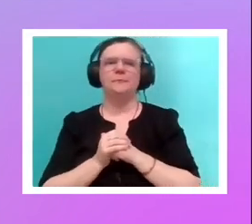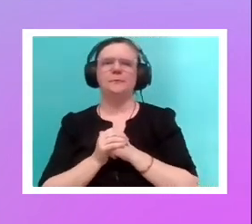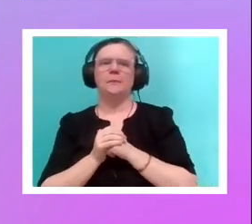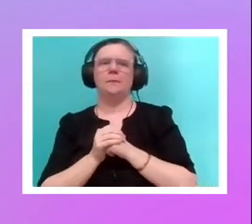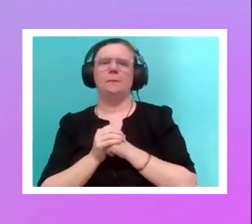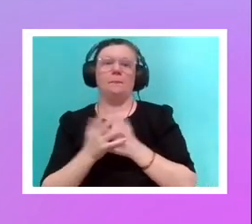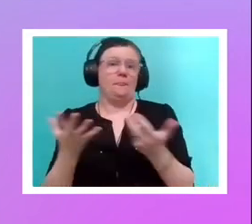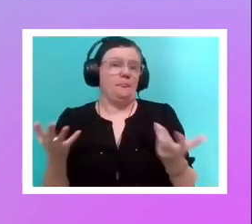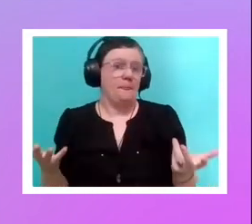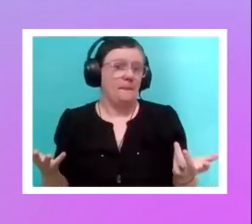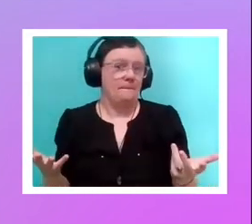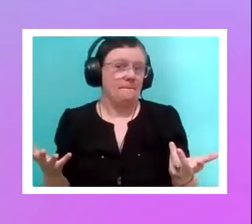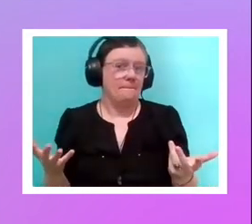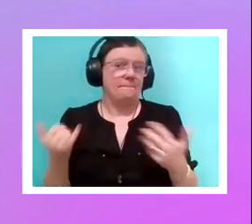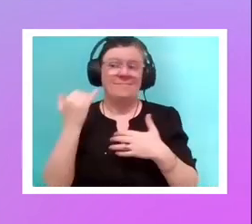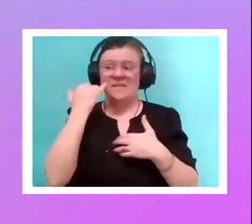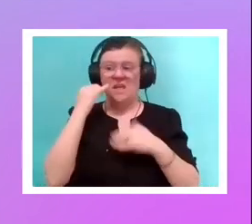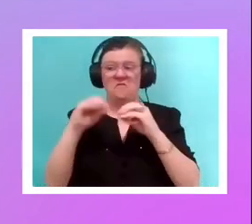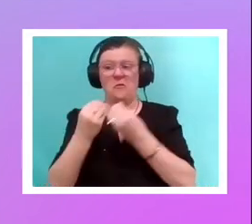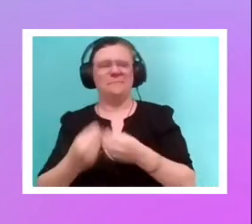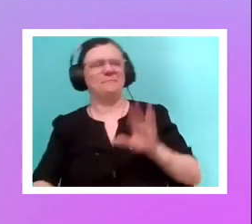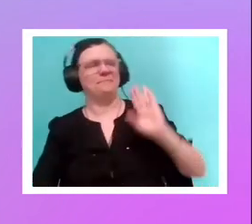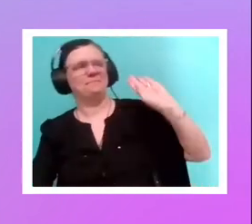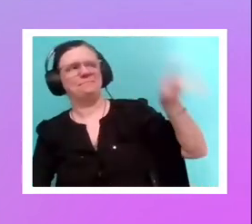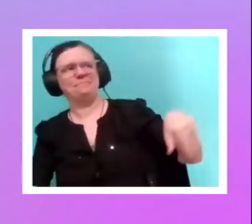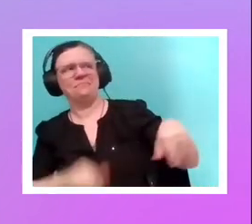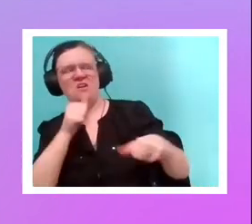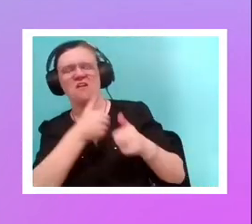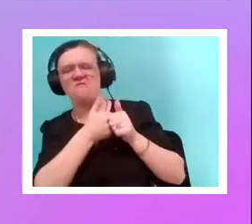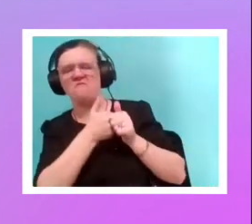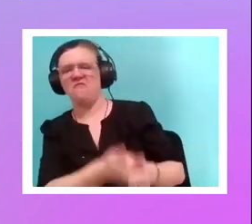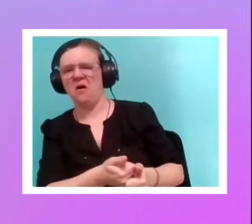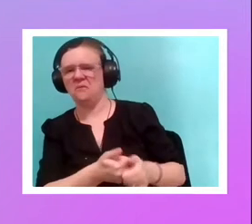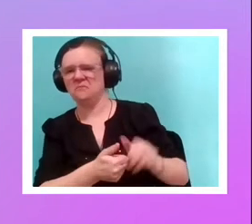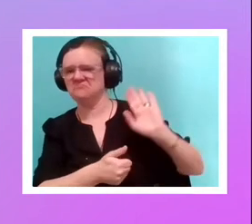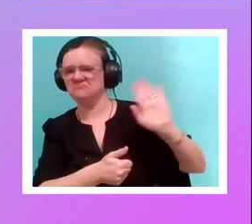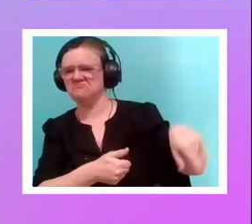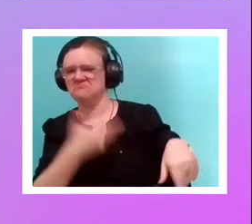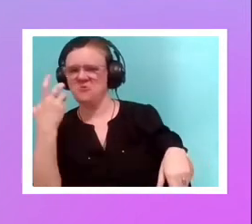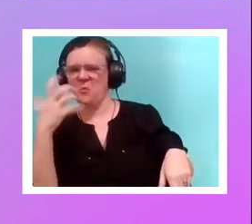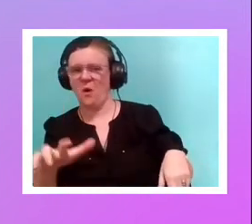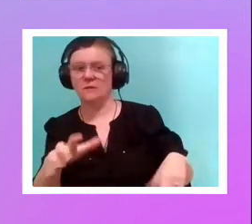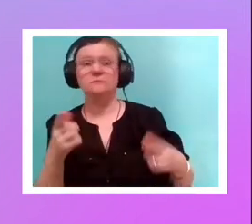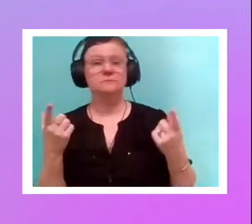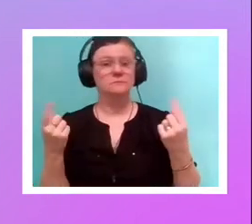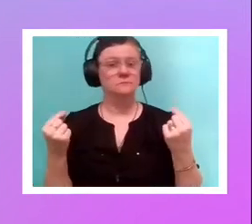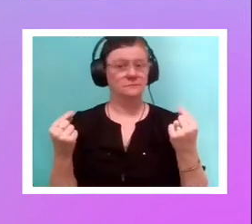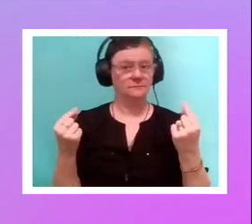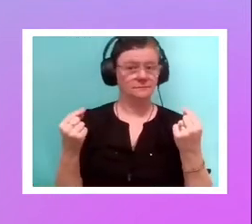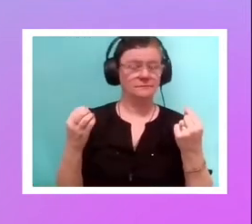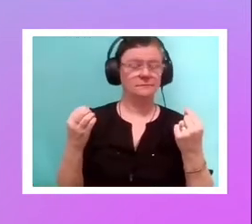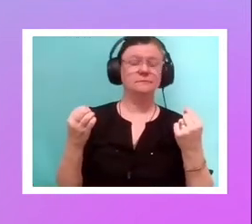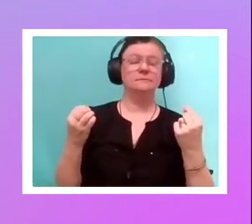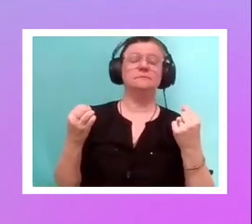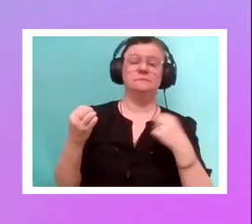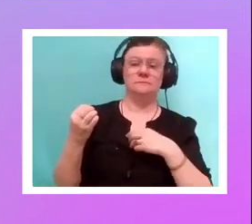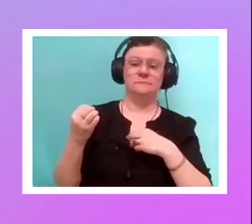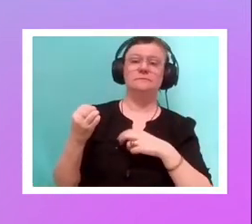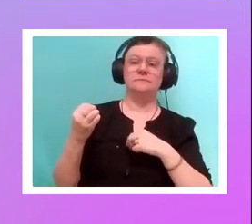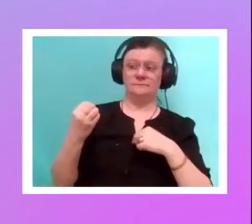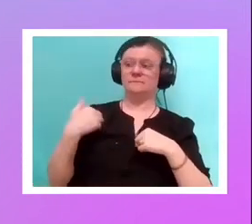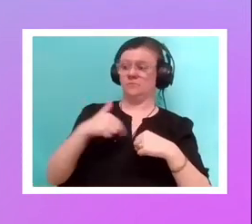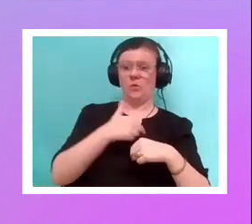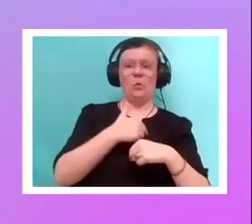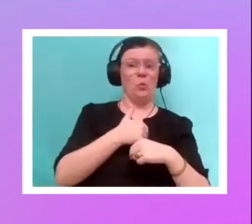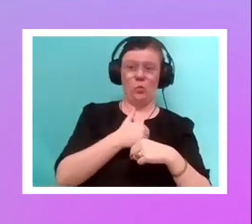And what happens if organisations don't comply or they're found not to be compliant with regulations? Well, what this means is the enforcement bodies